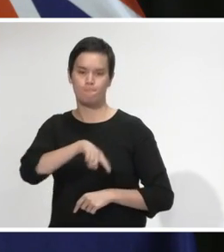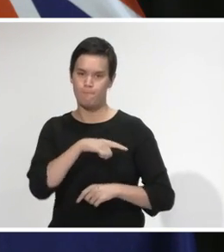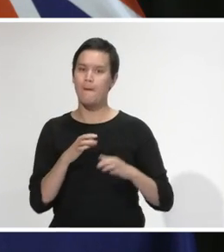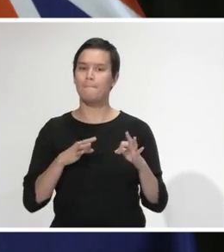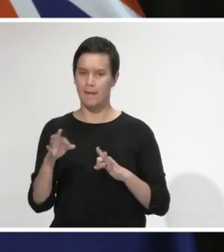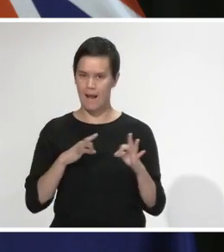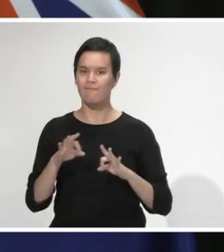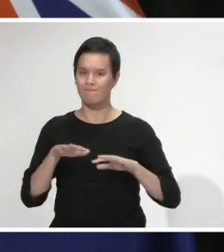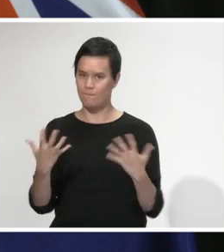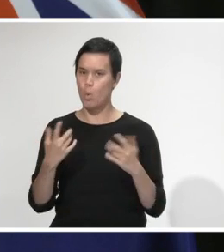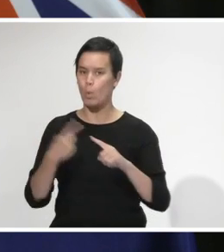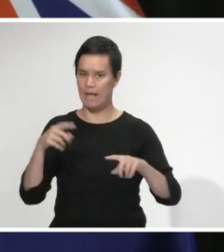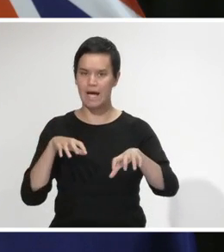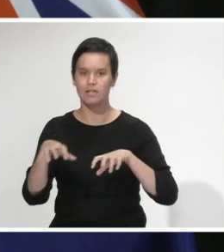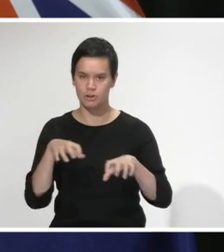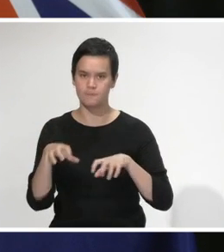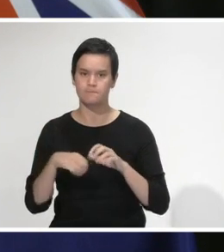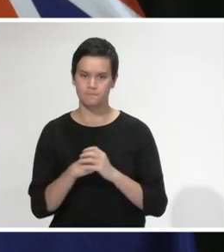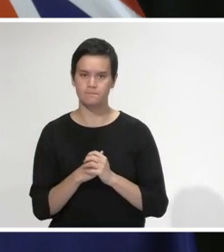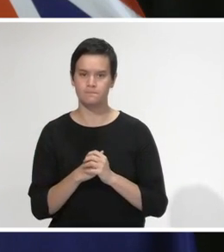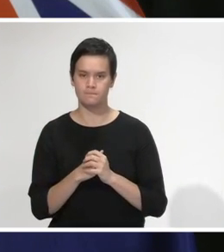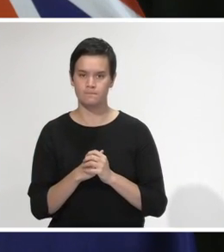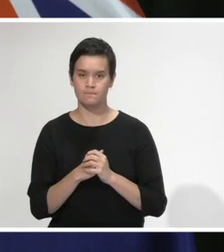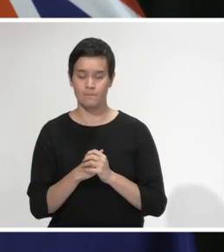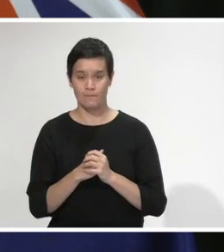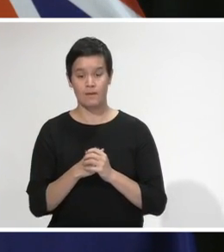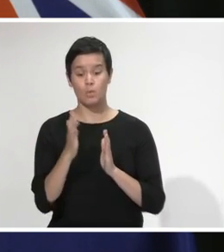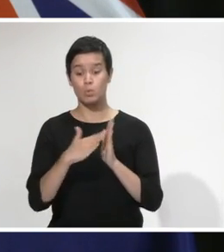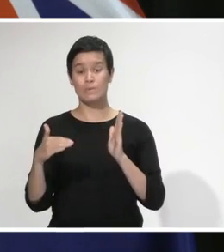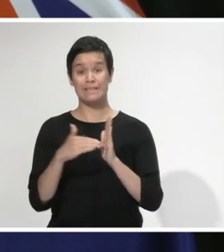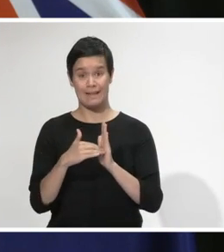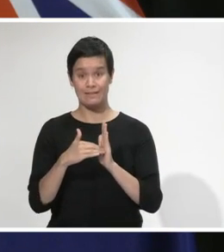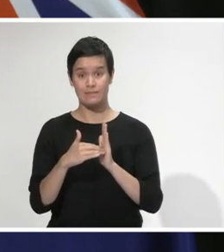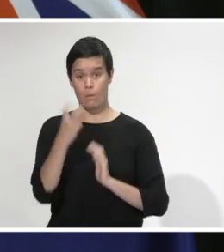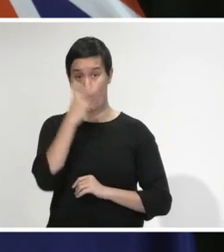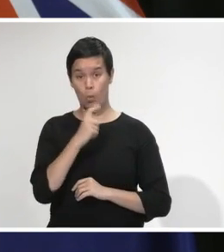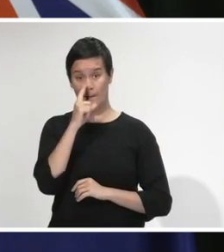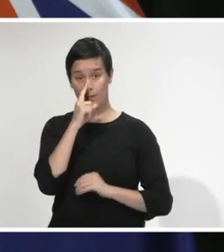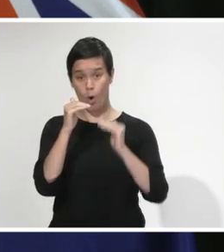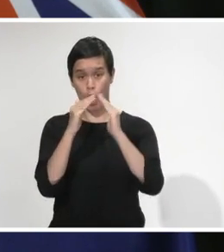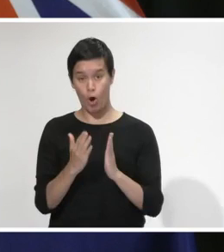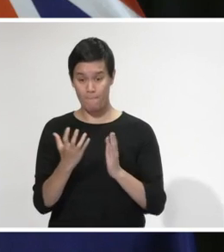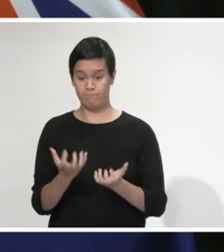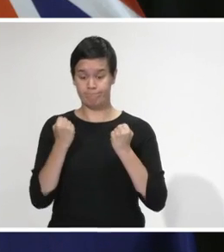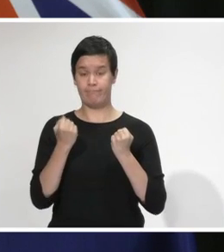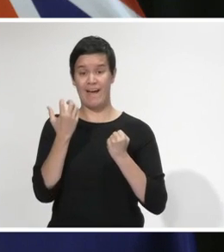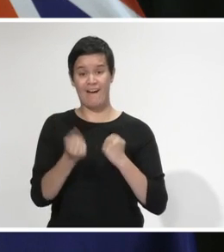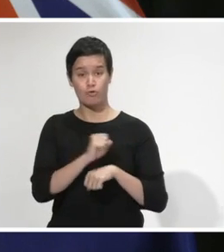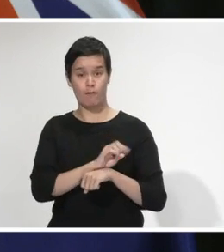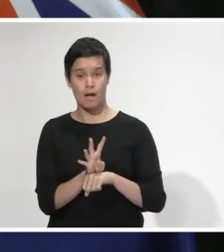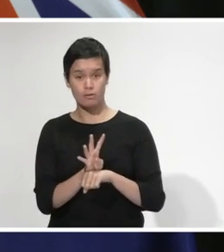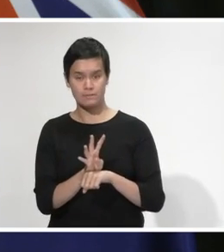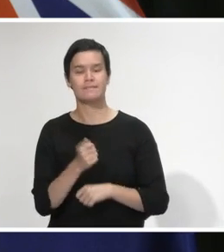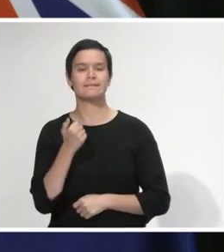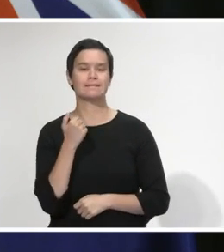had cases to date, or have cases, in 6 aged residential care facilities around the country, and this is over, out of